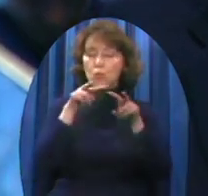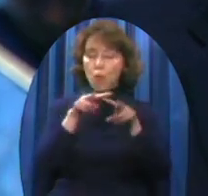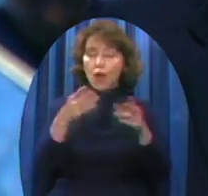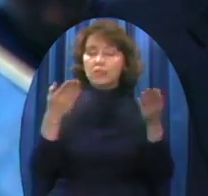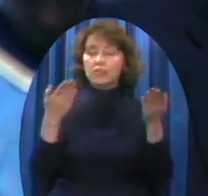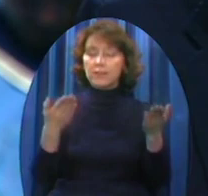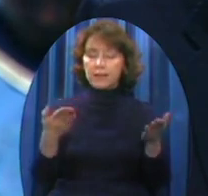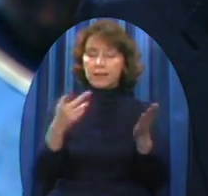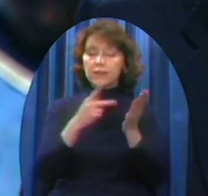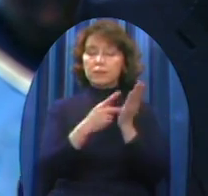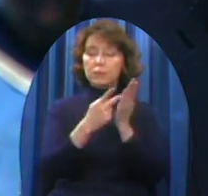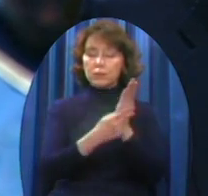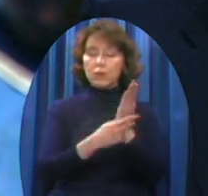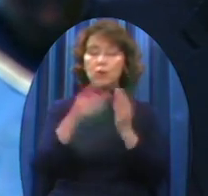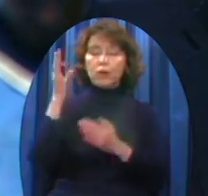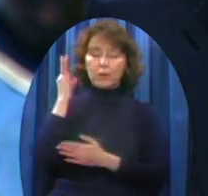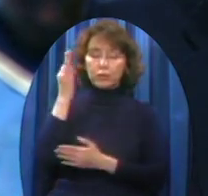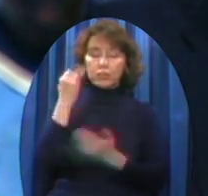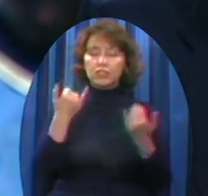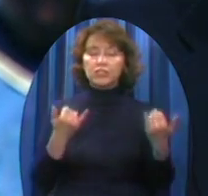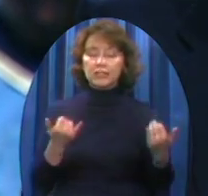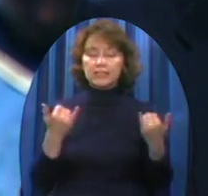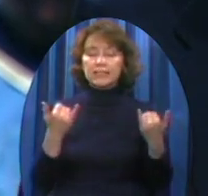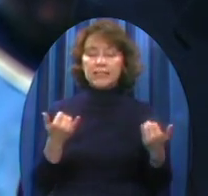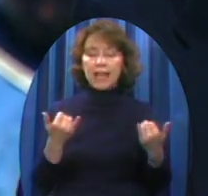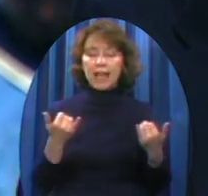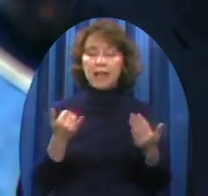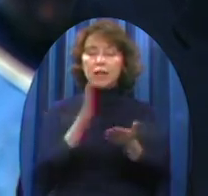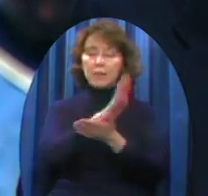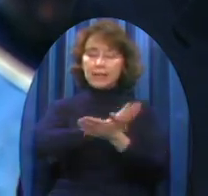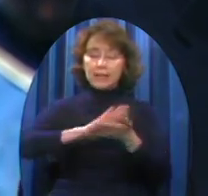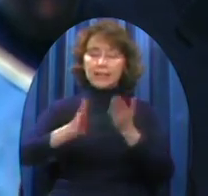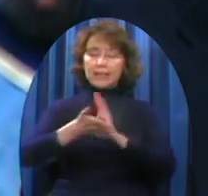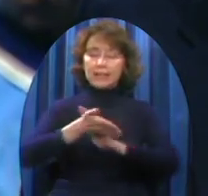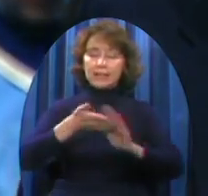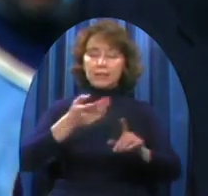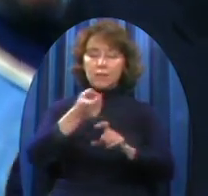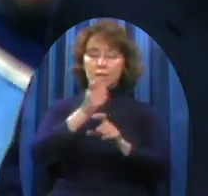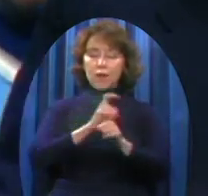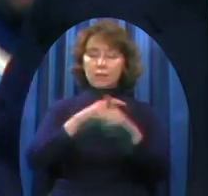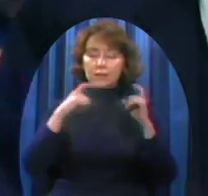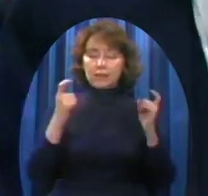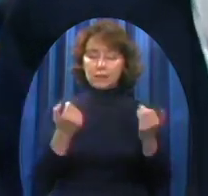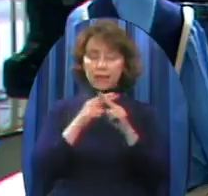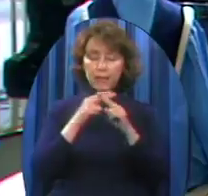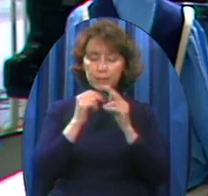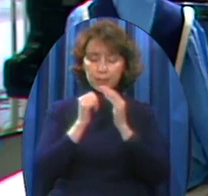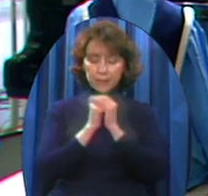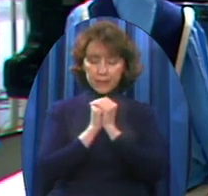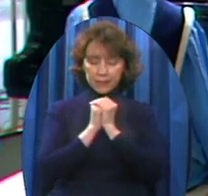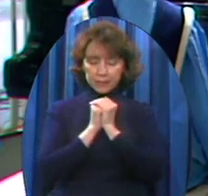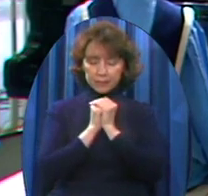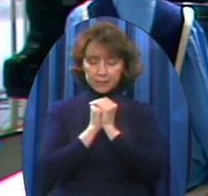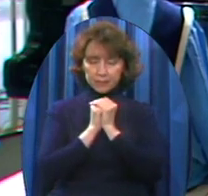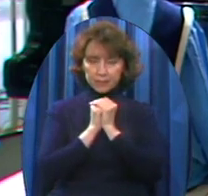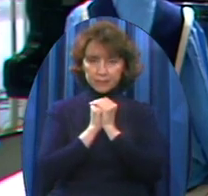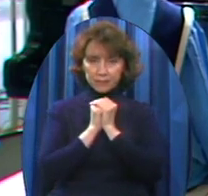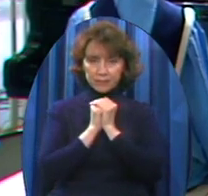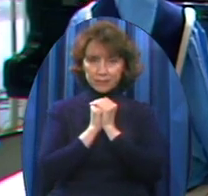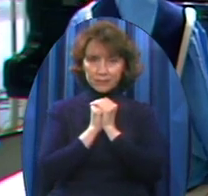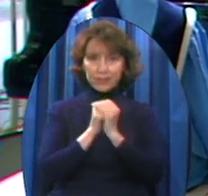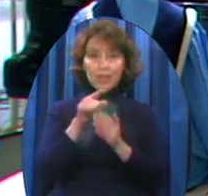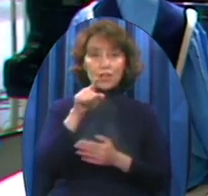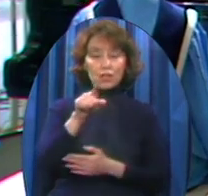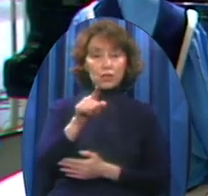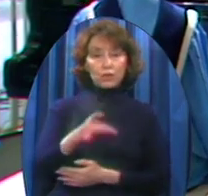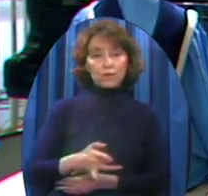every sin right now. For Christ's sake, I pray. Amen. While our heads are bowed, eyes are closed,